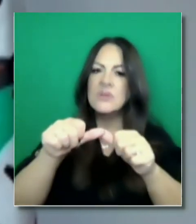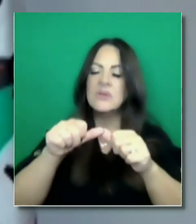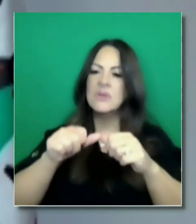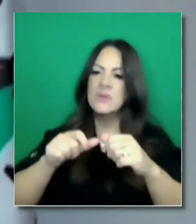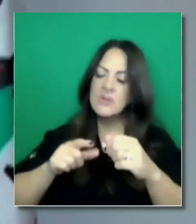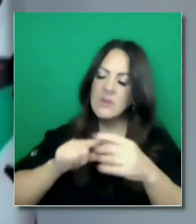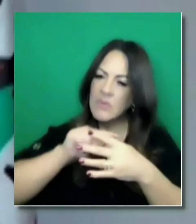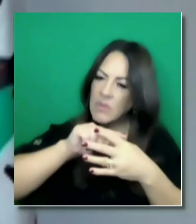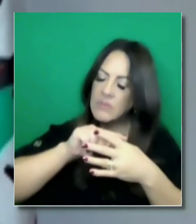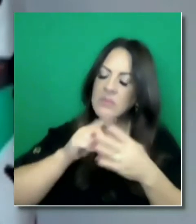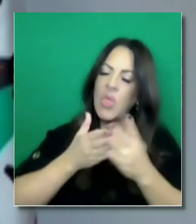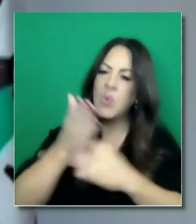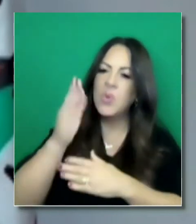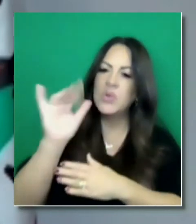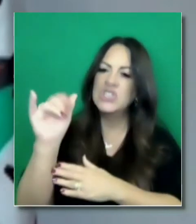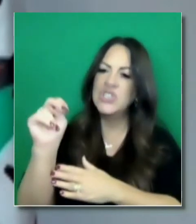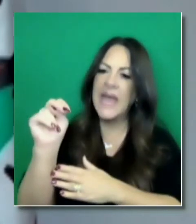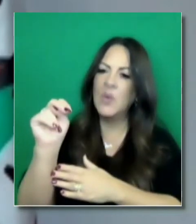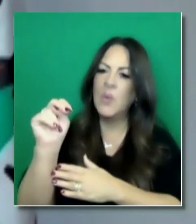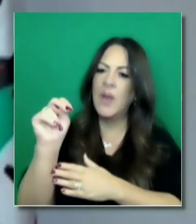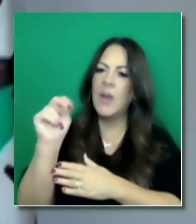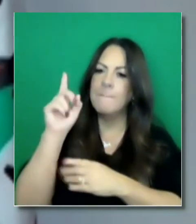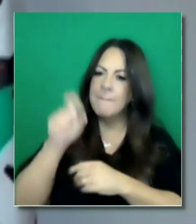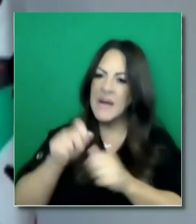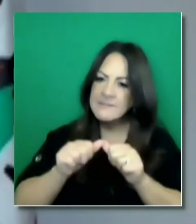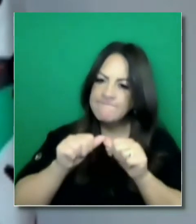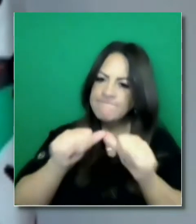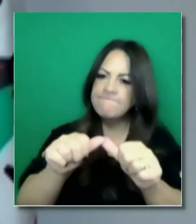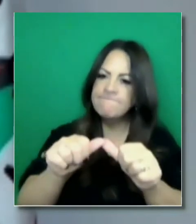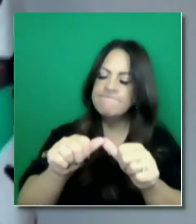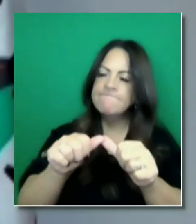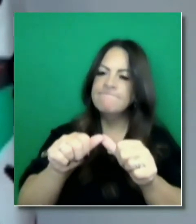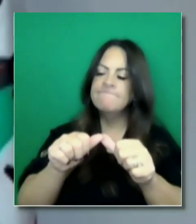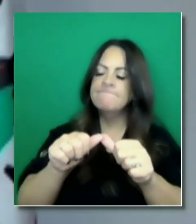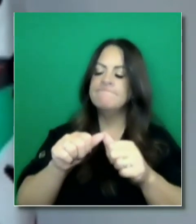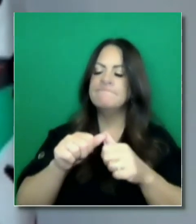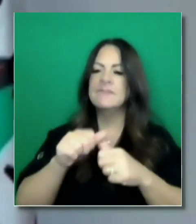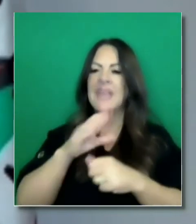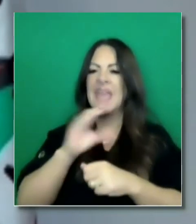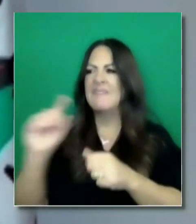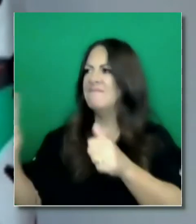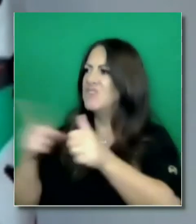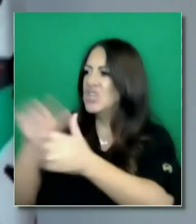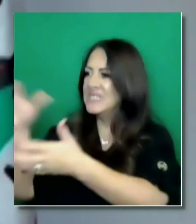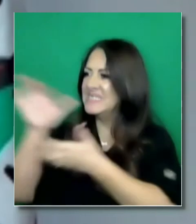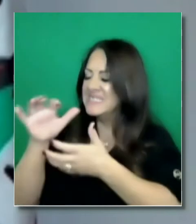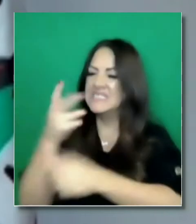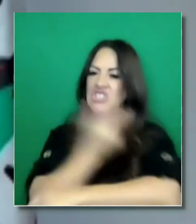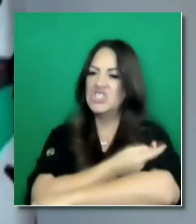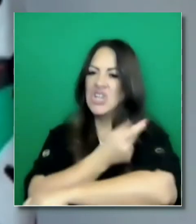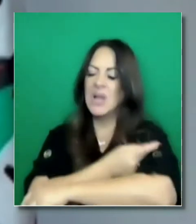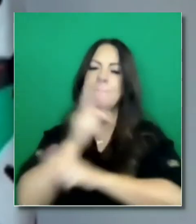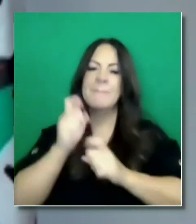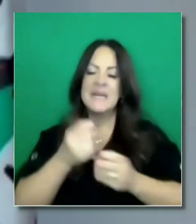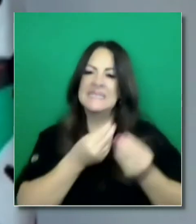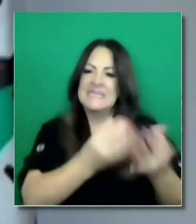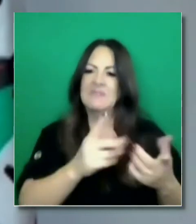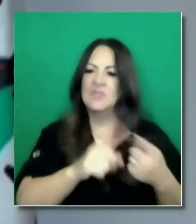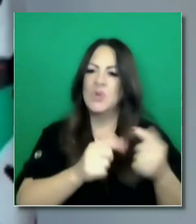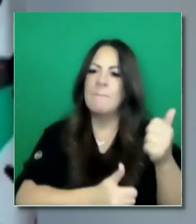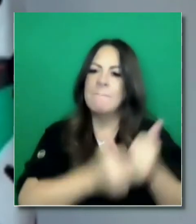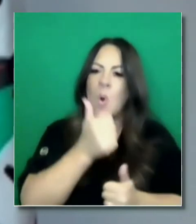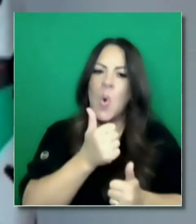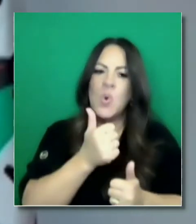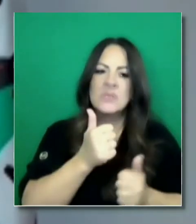get the vaccine out into our communities, get the most vulnerable vaccinated first with a lot of our high-risk frontline